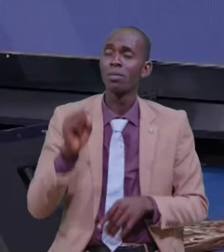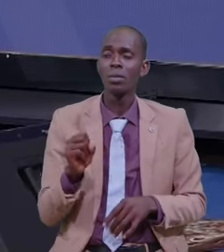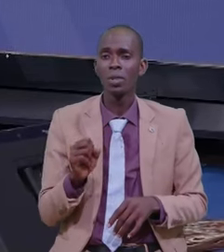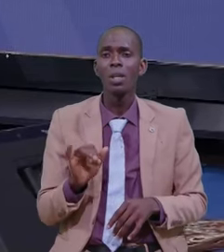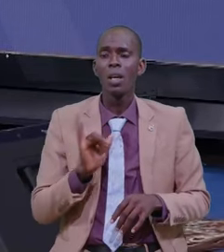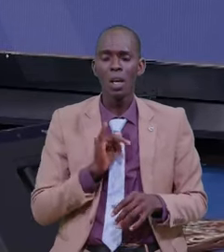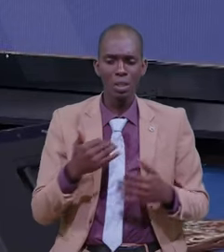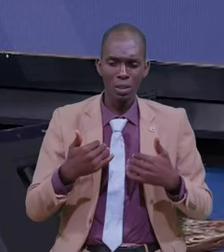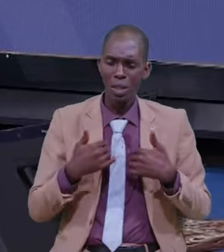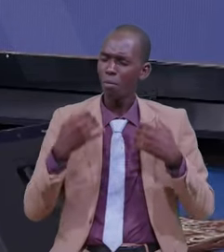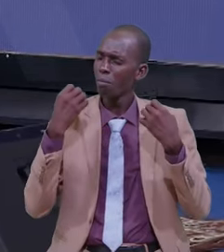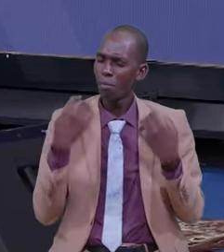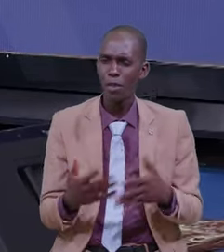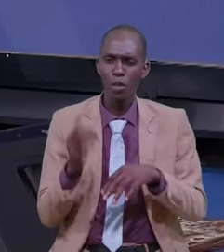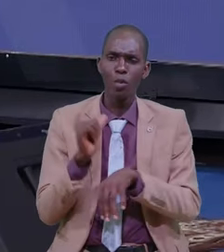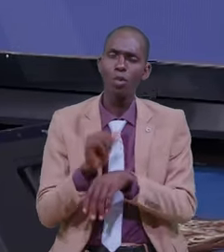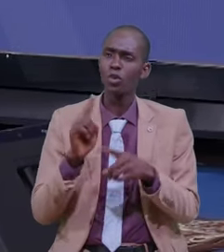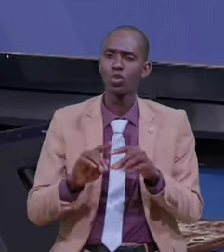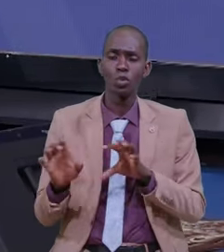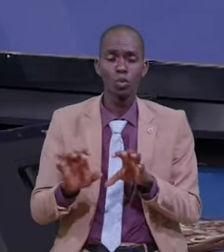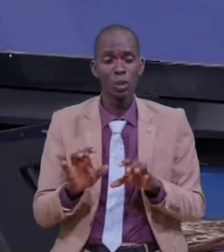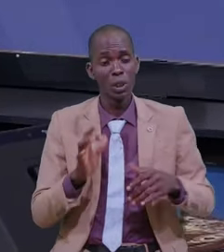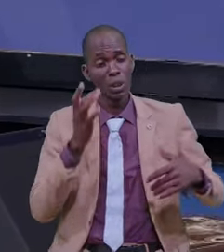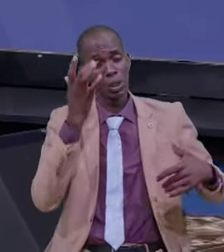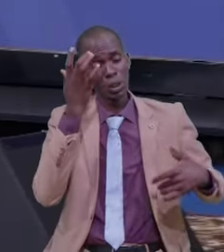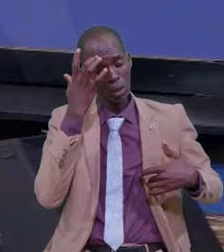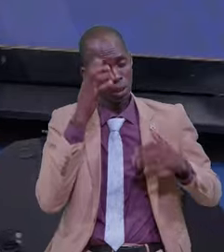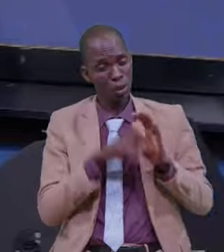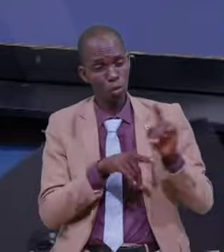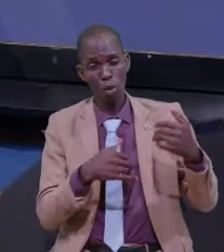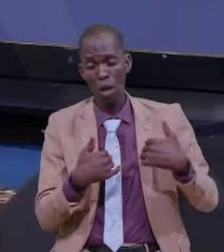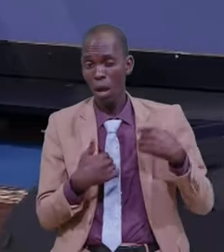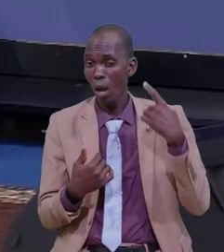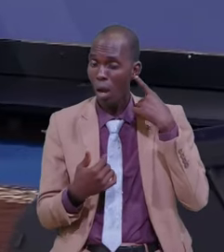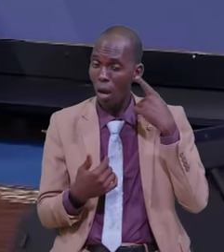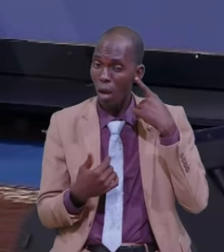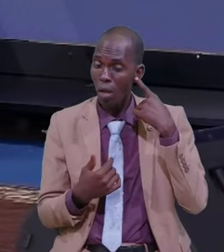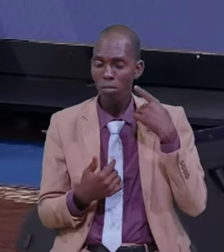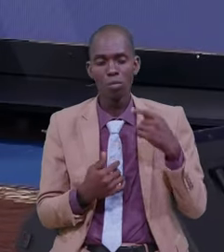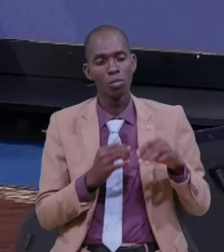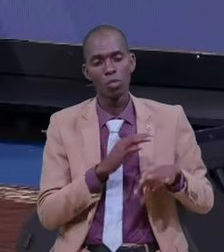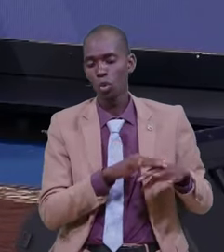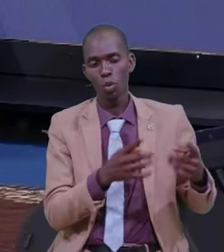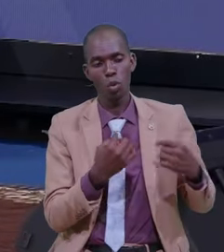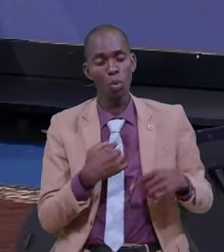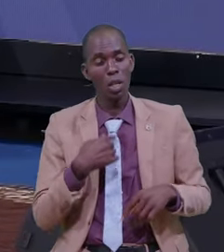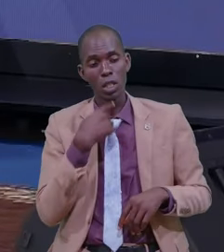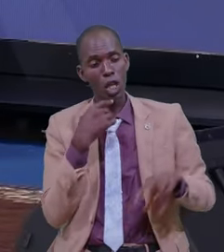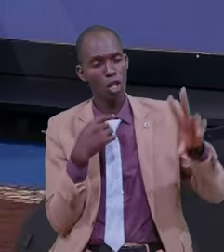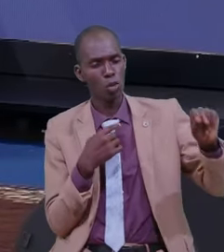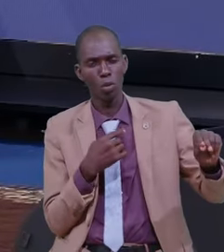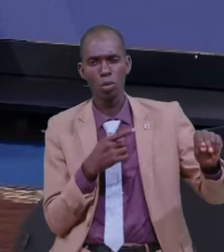do. Sickness, you have ears. I say no. Somebody say no.